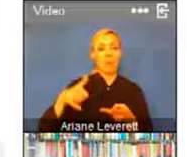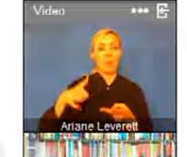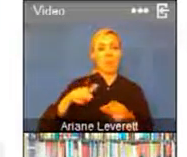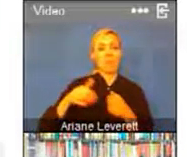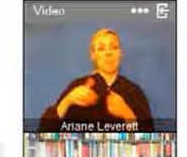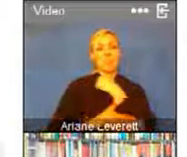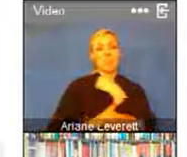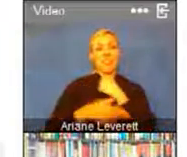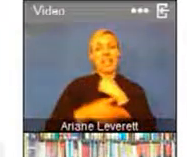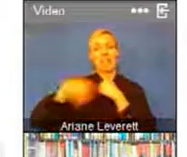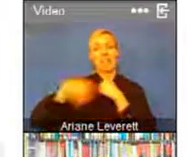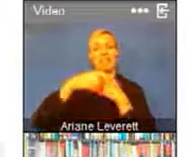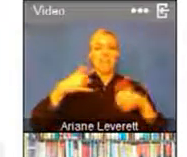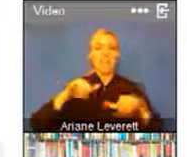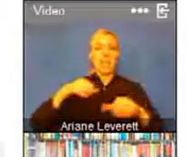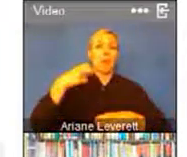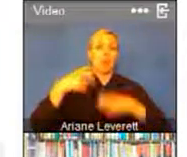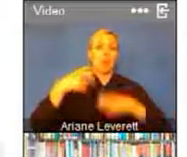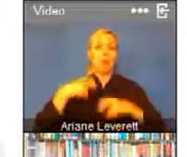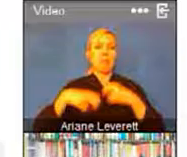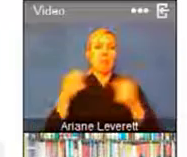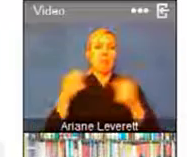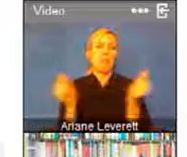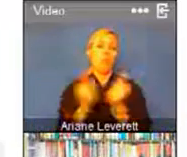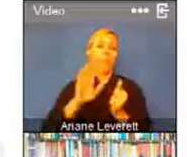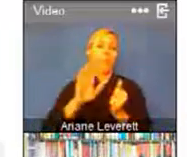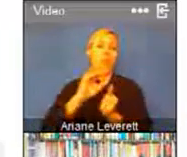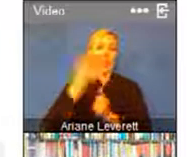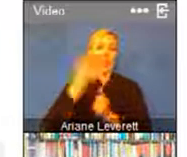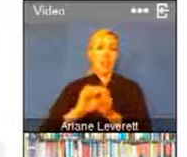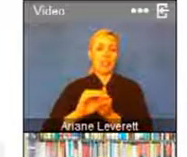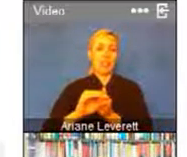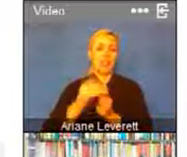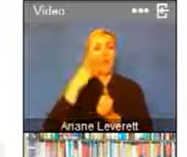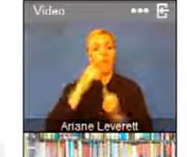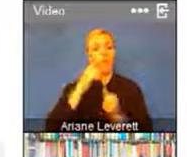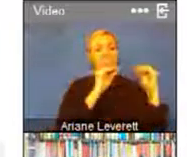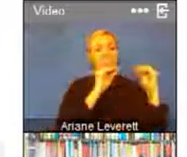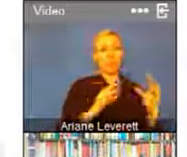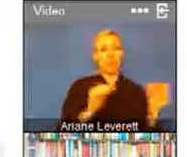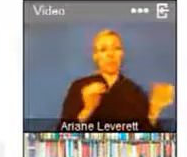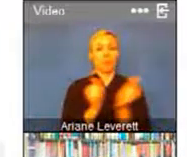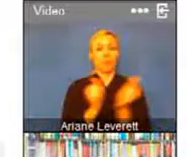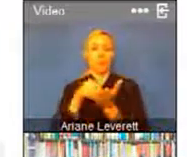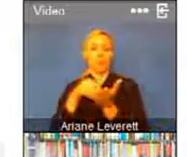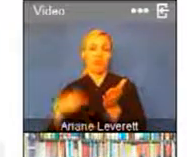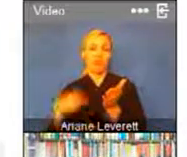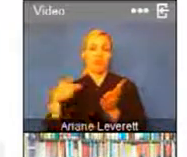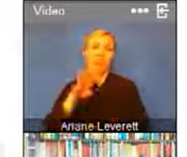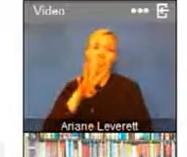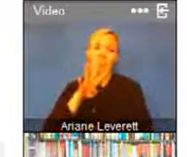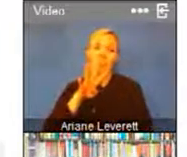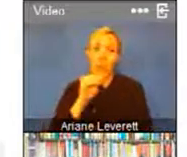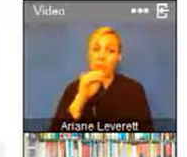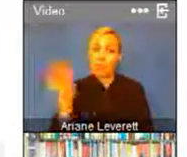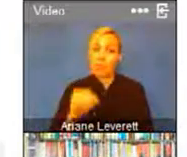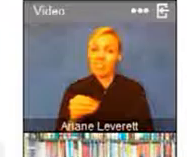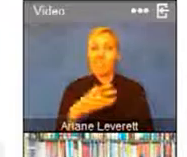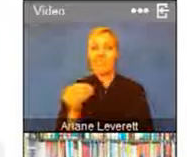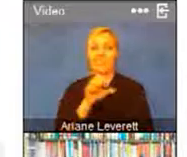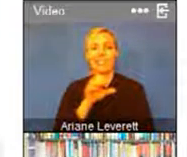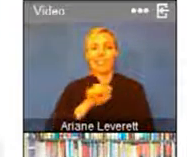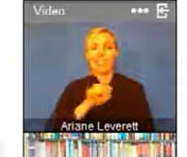more sustainable in the long run. Interesting for all of you could be there has been a tool developed for the